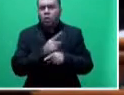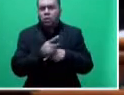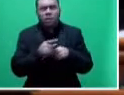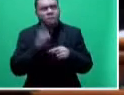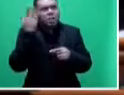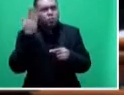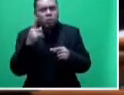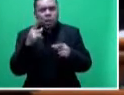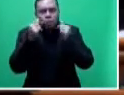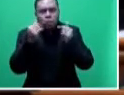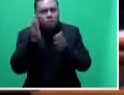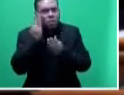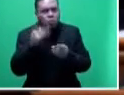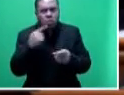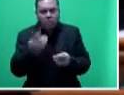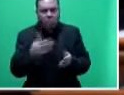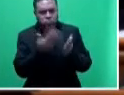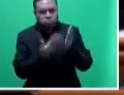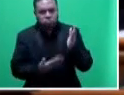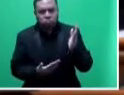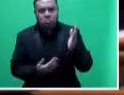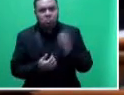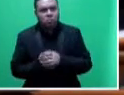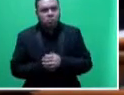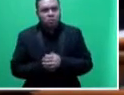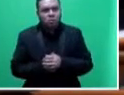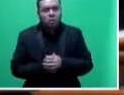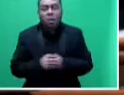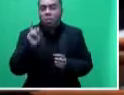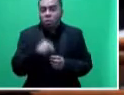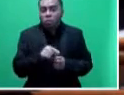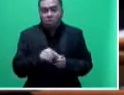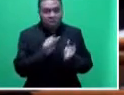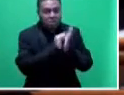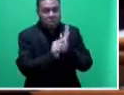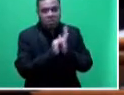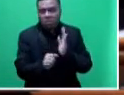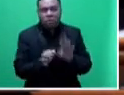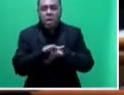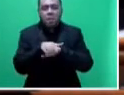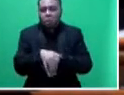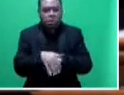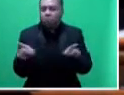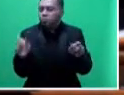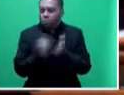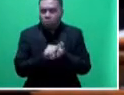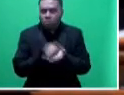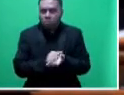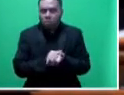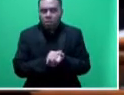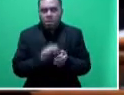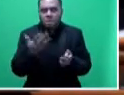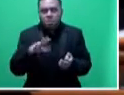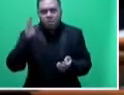being run into a ground because of Fiji First. Mr. Speaker, sir, those are statements of a hypocrite. Perhaps Honorable Rabuka is suffering